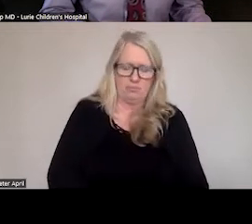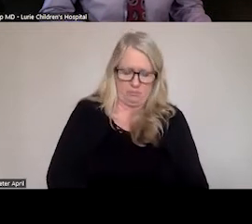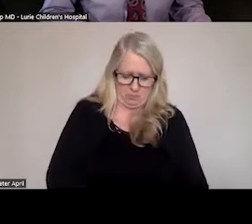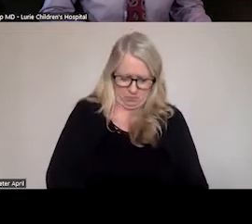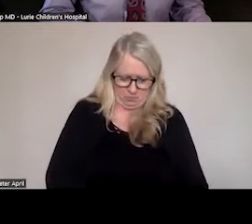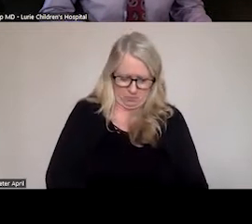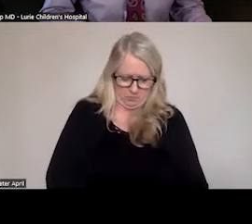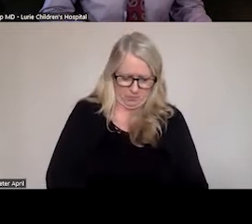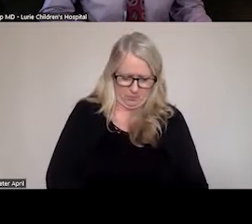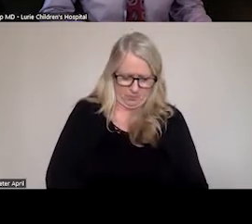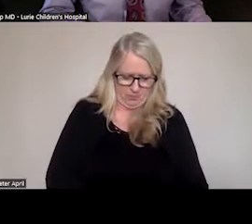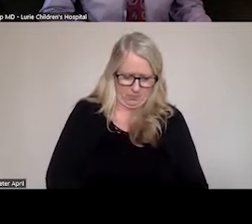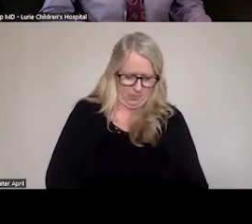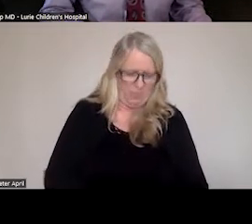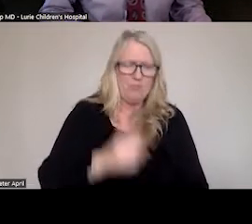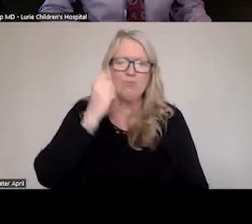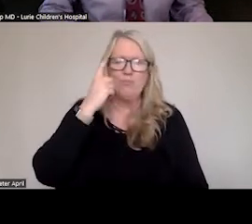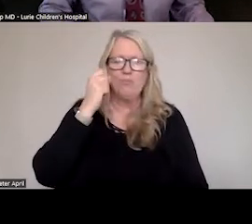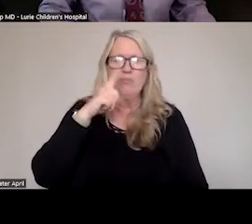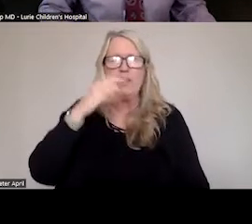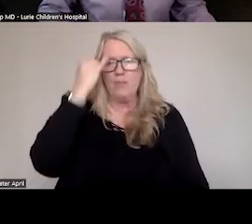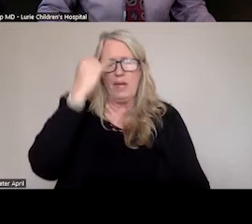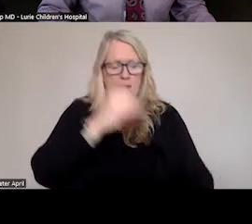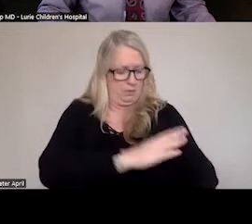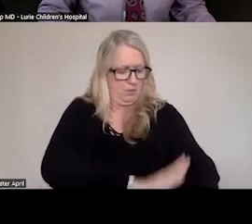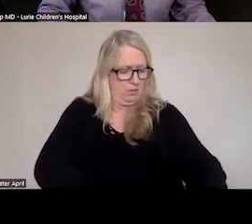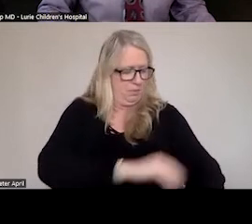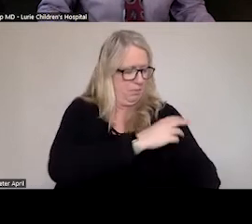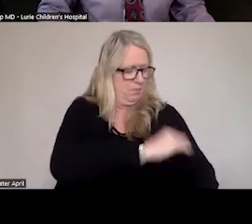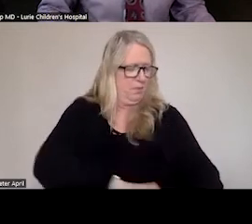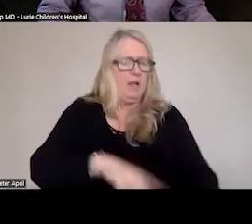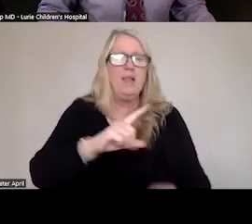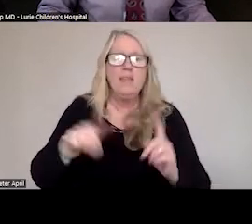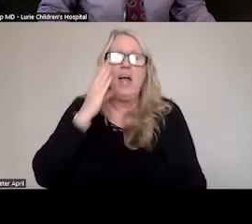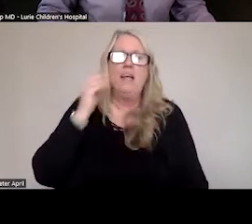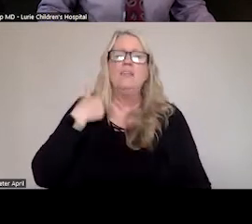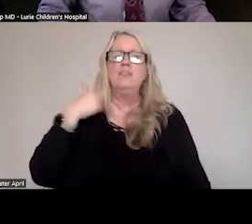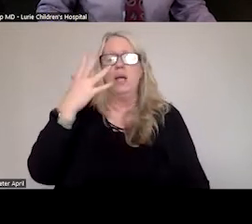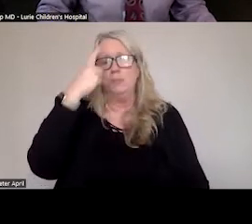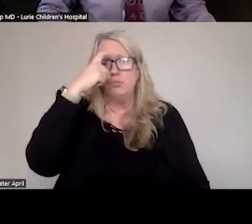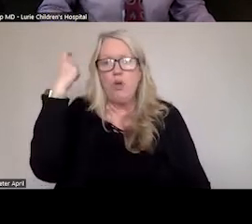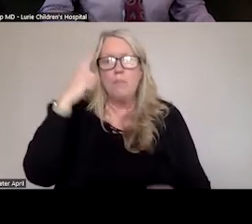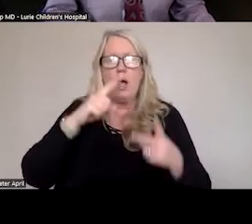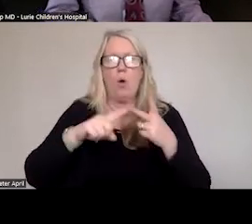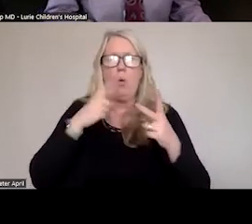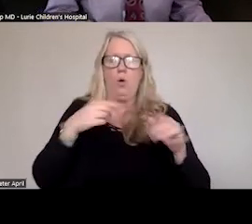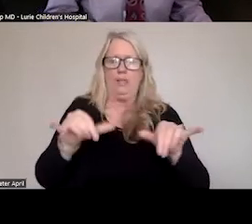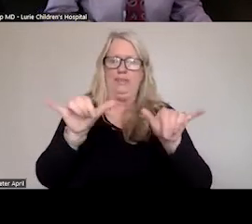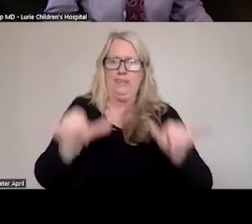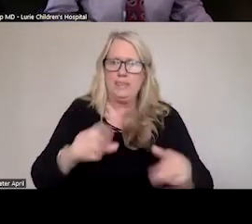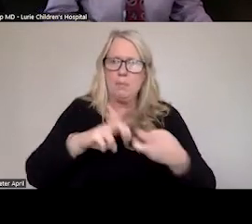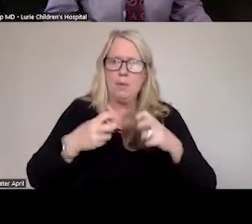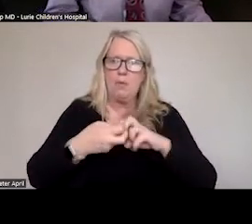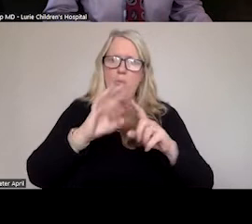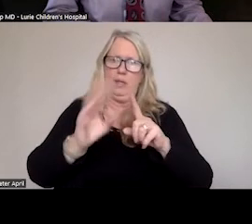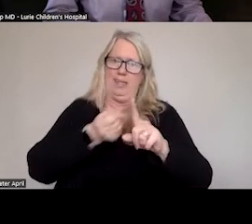So that idea that there is an initiating trauma or a systemic problem that really impacts people